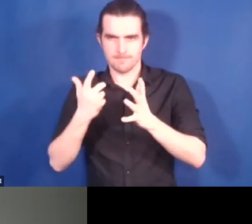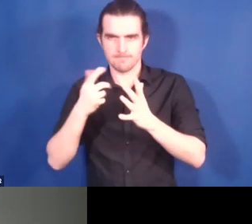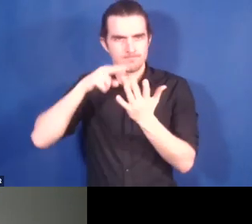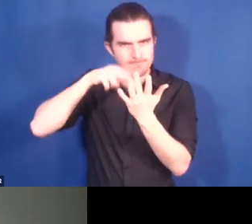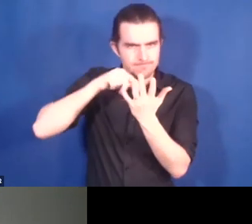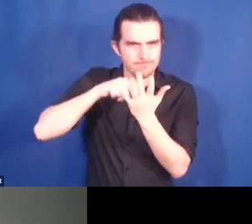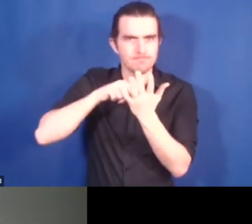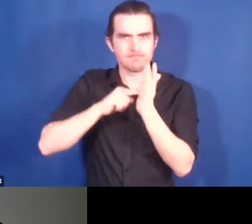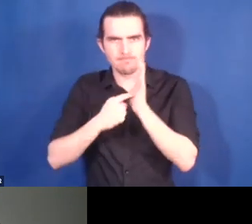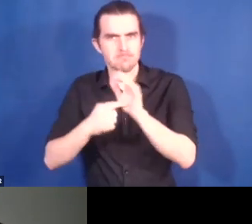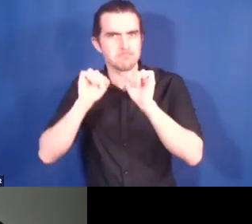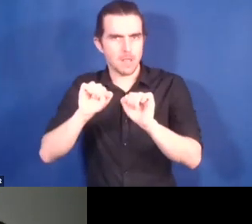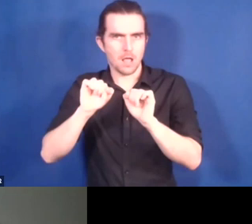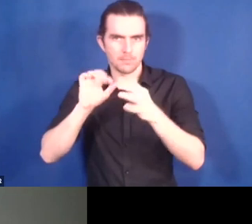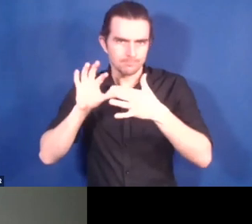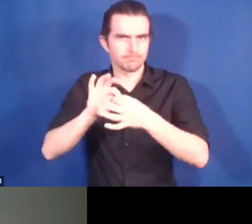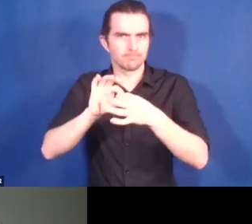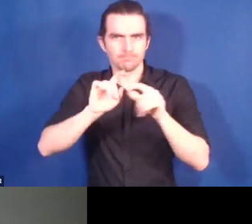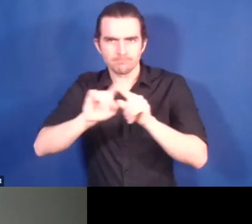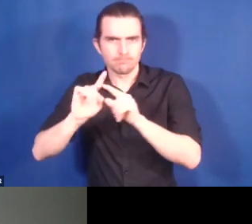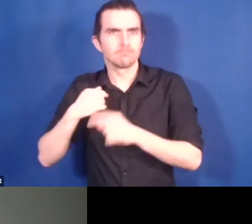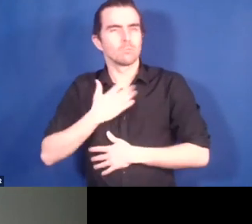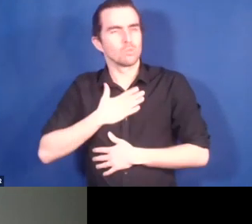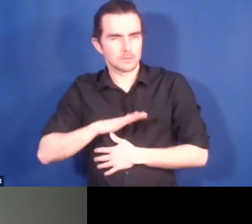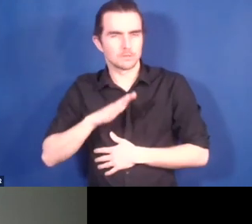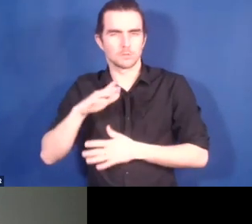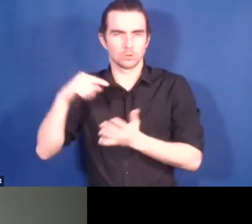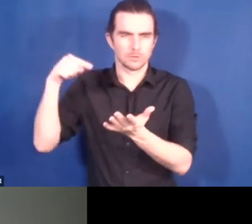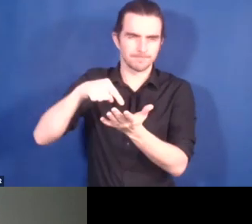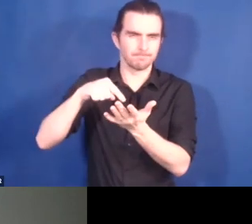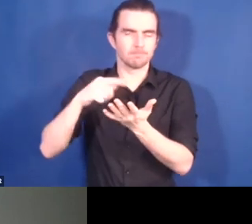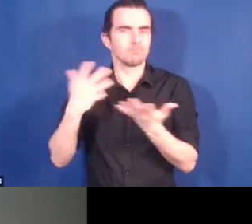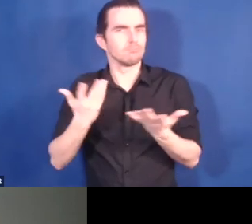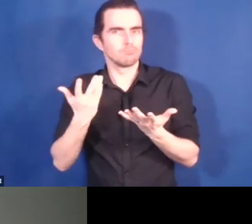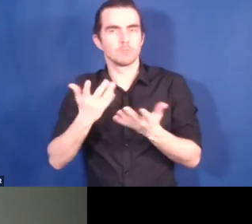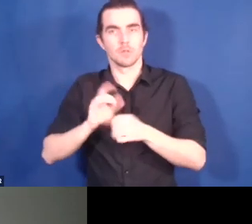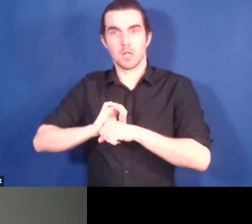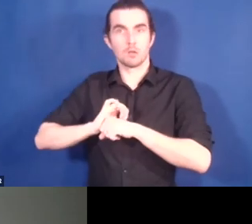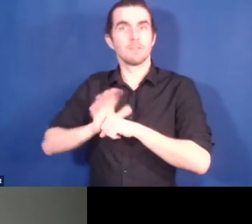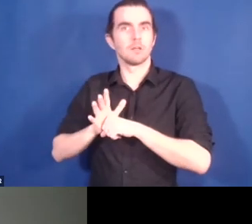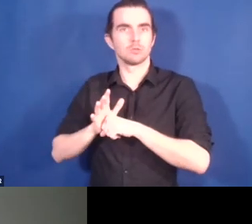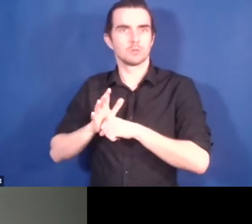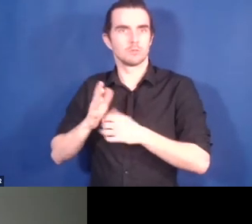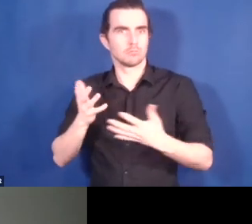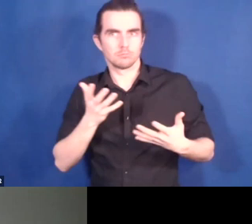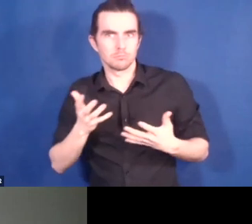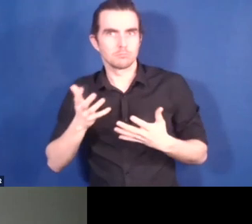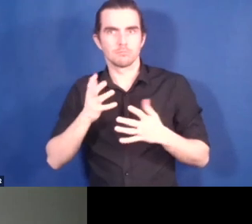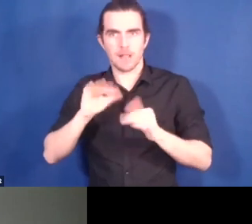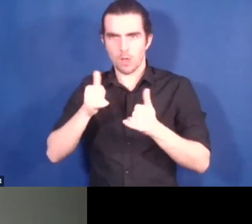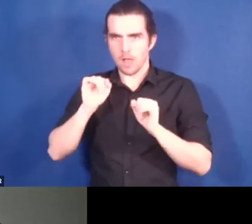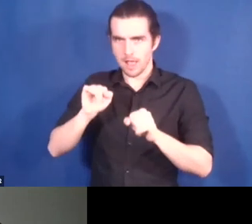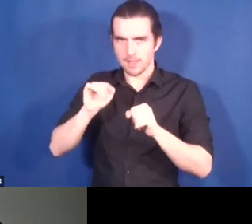in right now, which has highlighted how cities have been negotiating exactly these mixed movements, and most